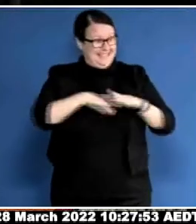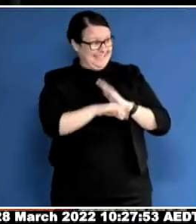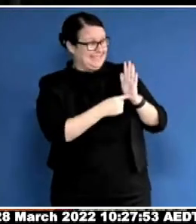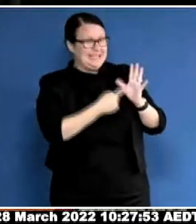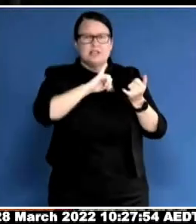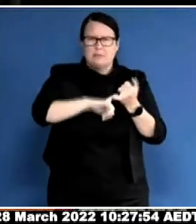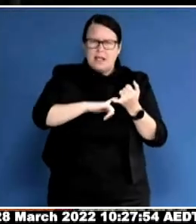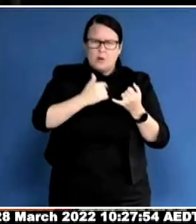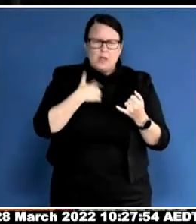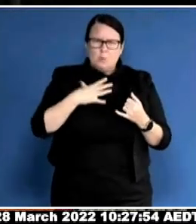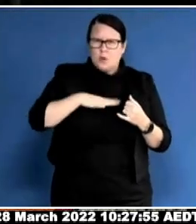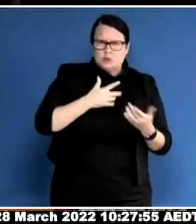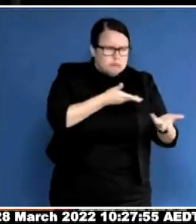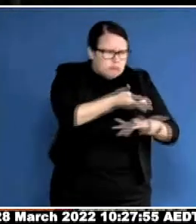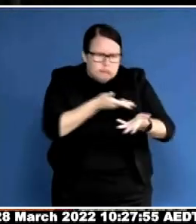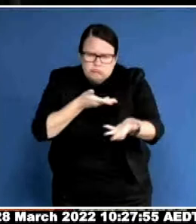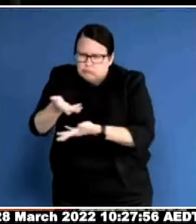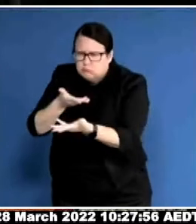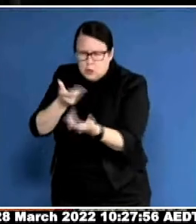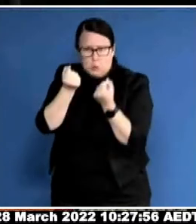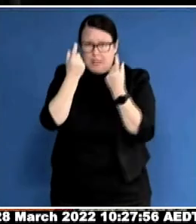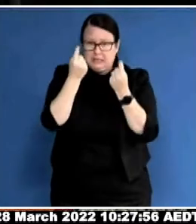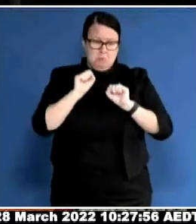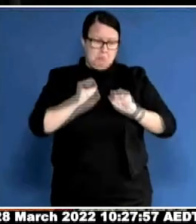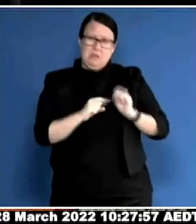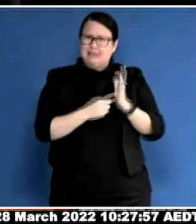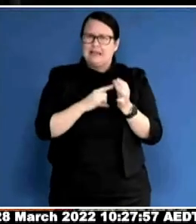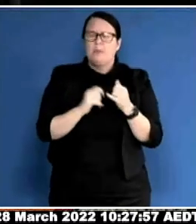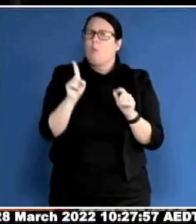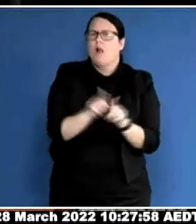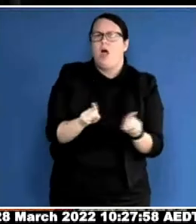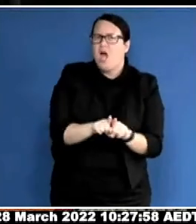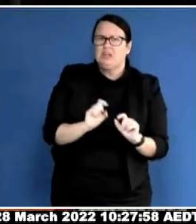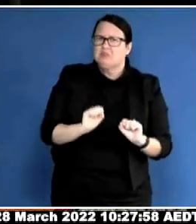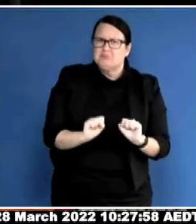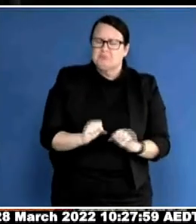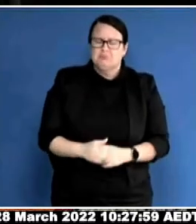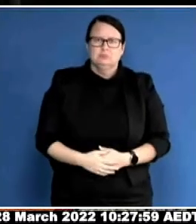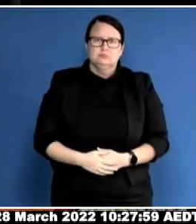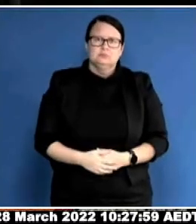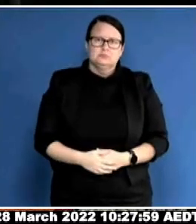to understand what is the situation in Tasmania. Tasmania has a population of